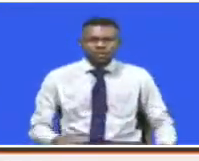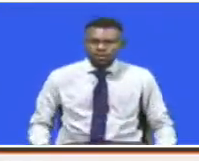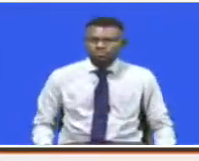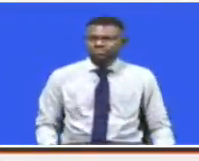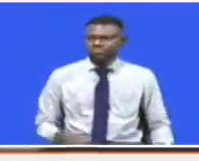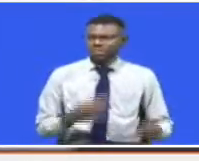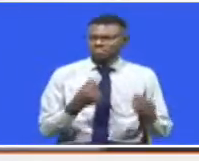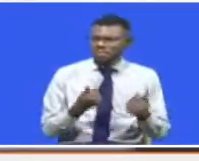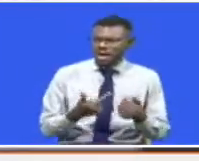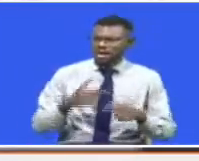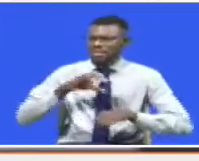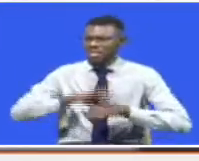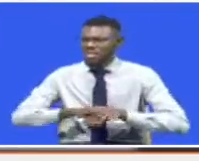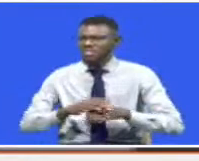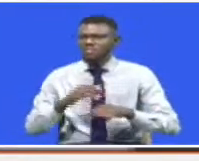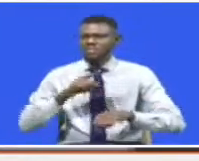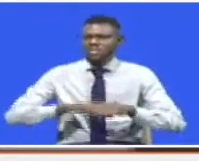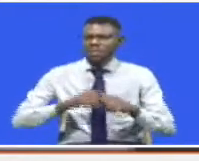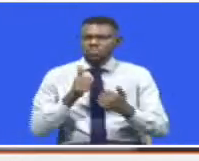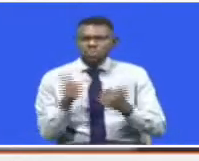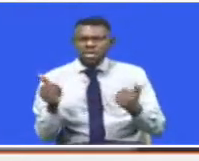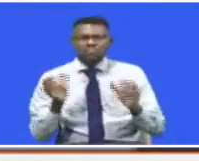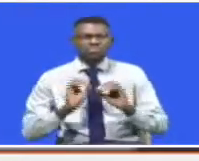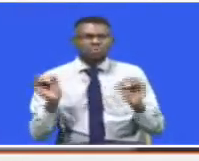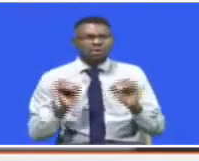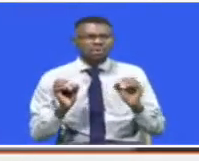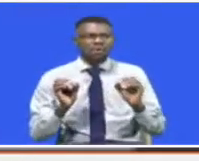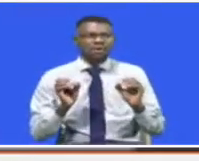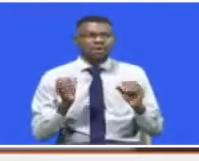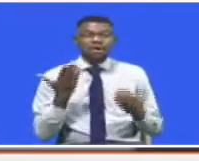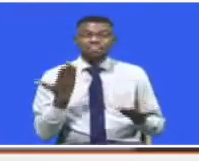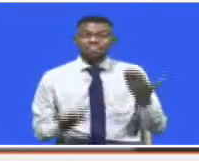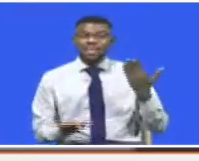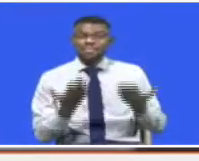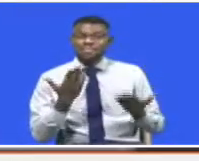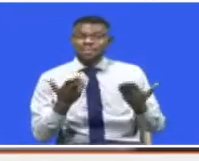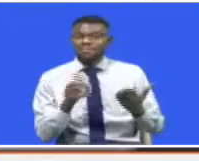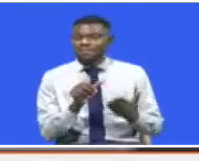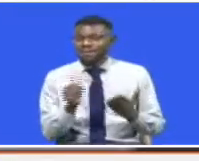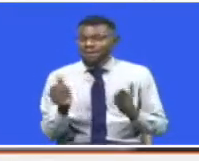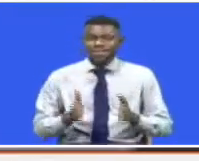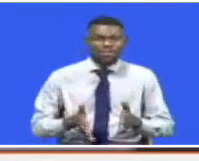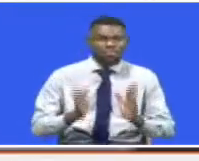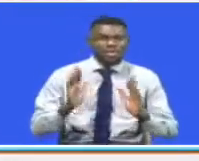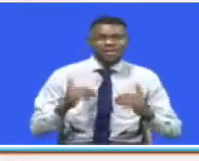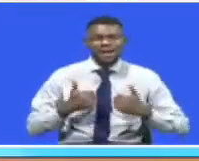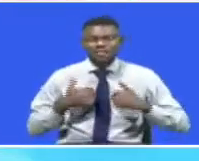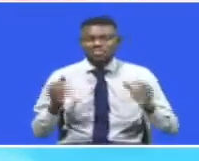not give the money on time, they probably didn't have an otherwise.